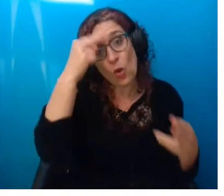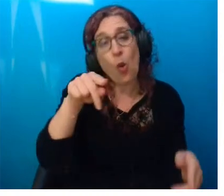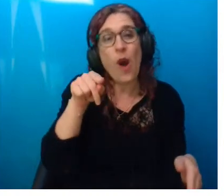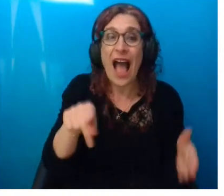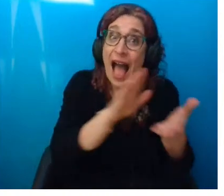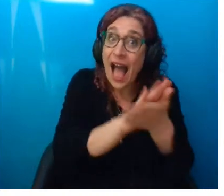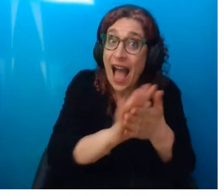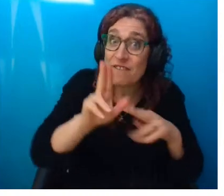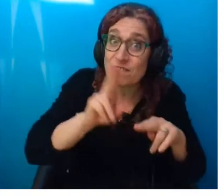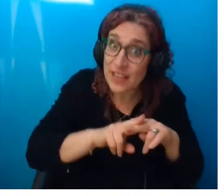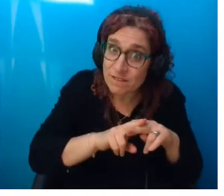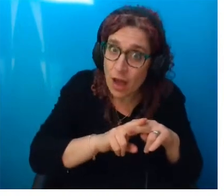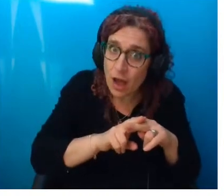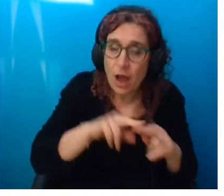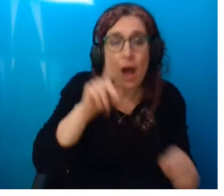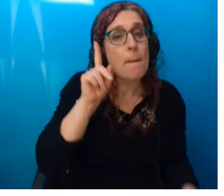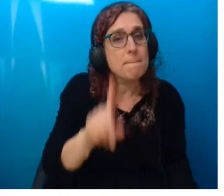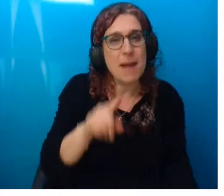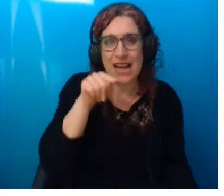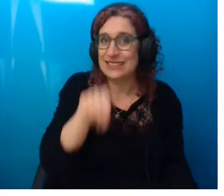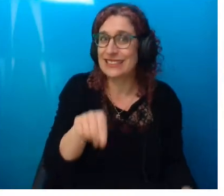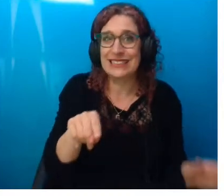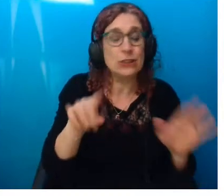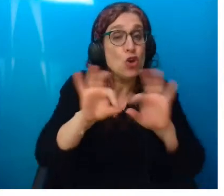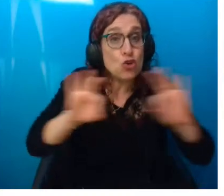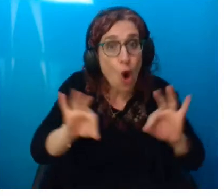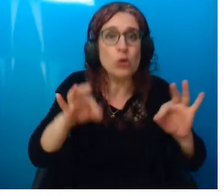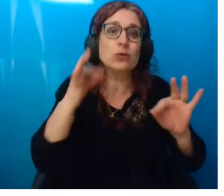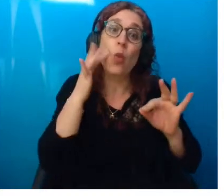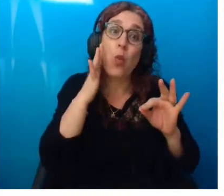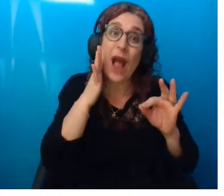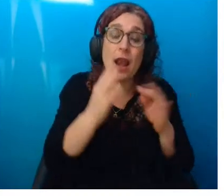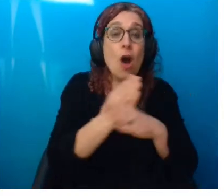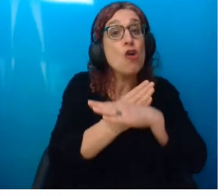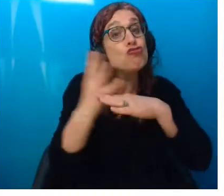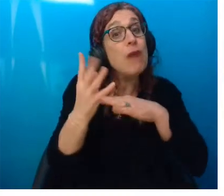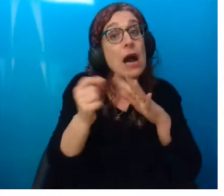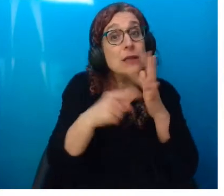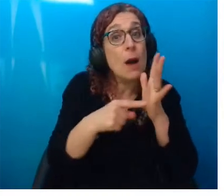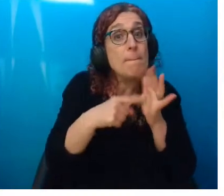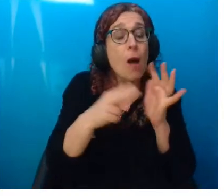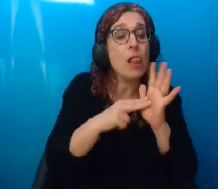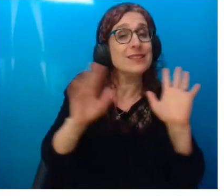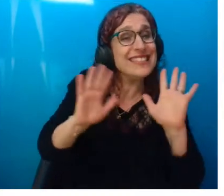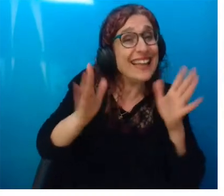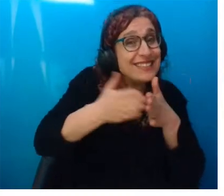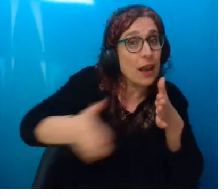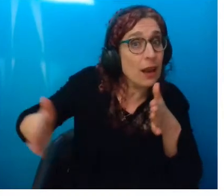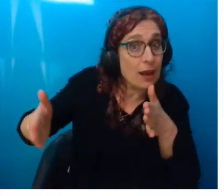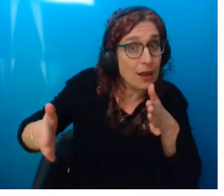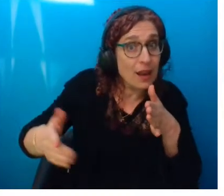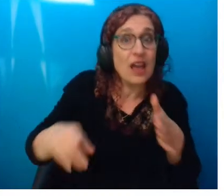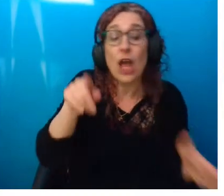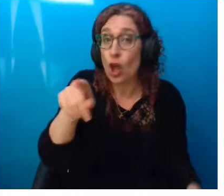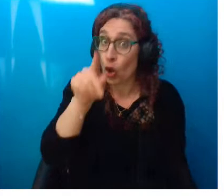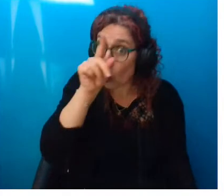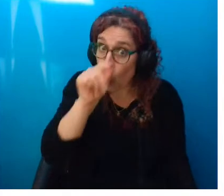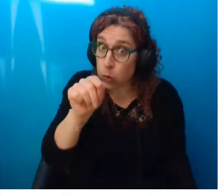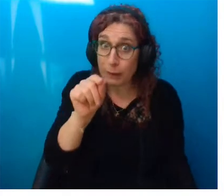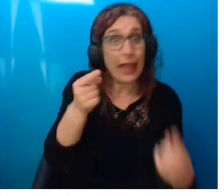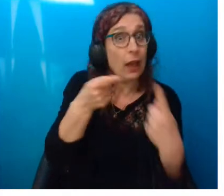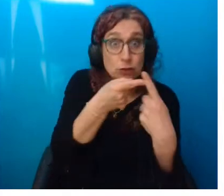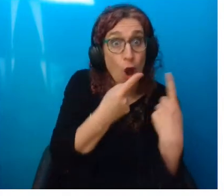outside of the time of the grass pollen season. And it may occur on its own or with asthma, and this is the important